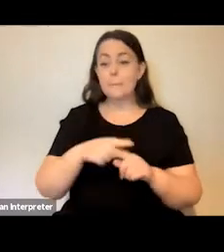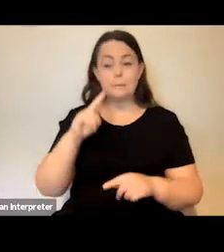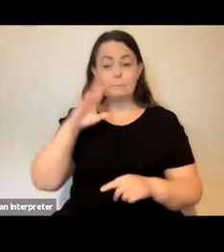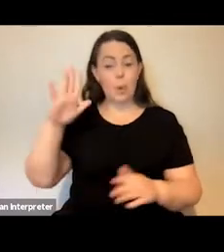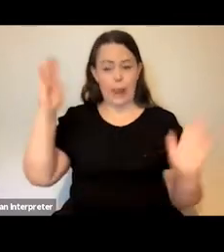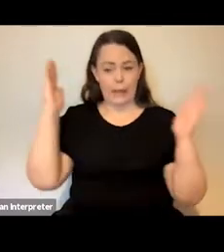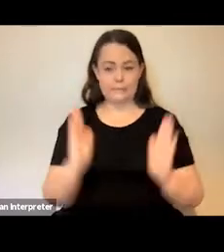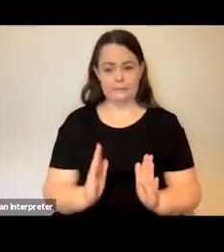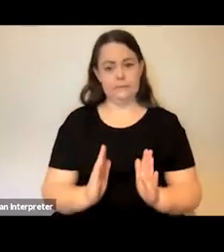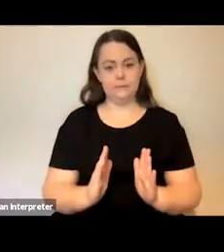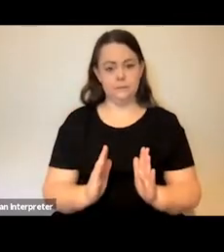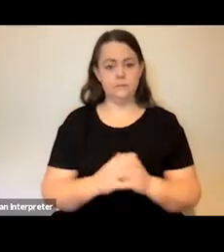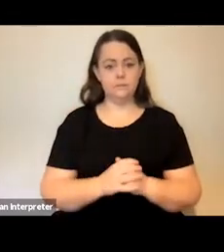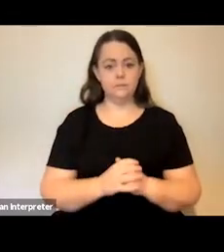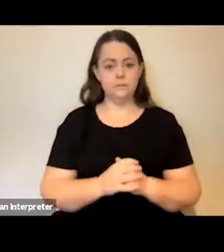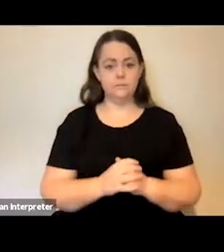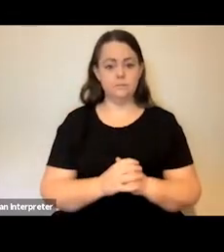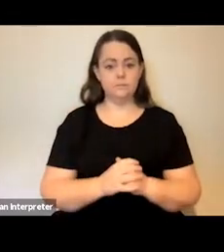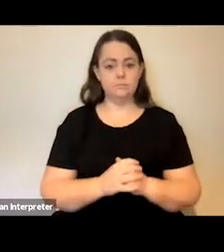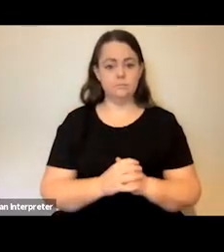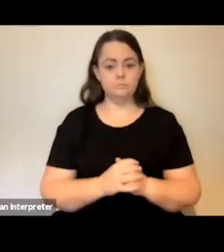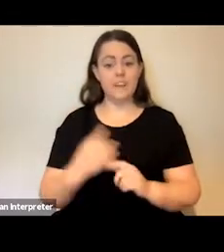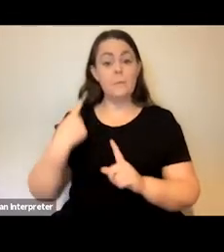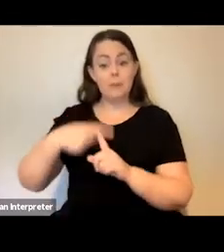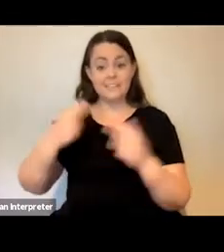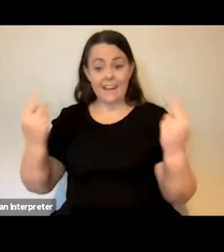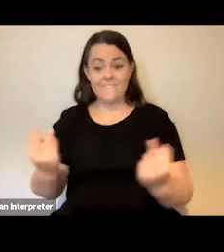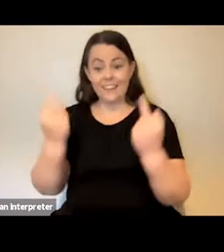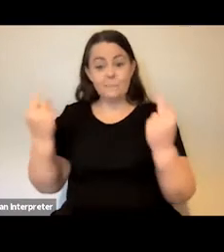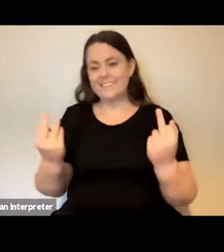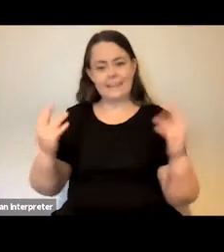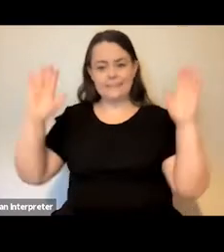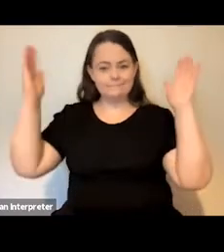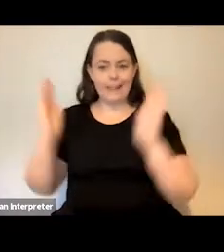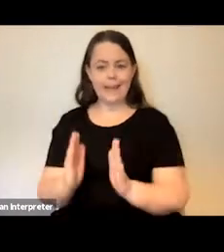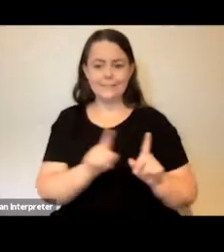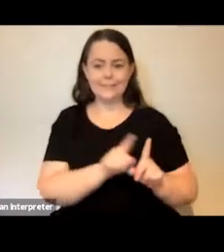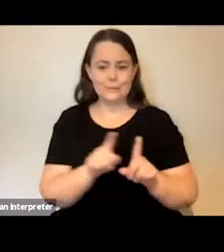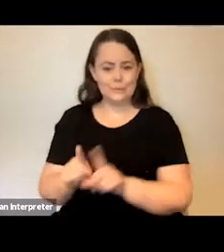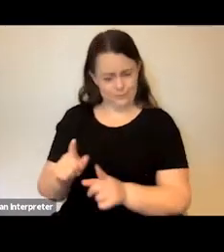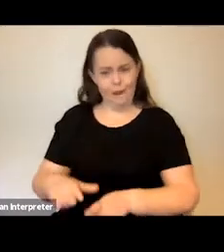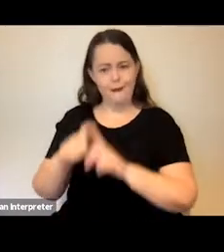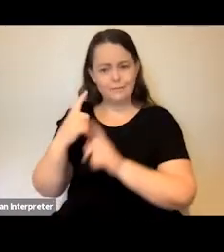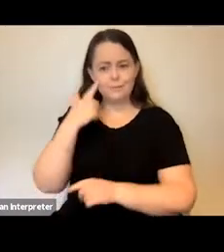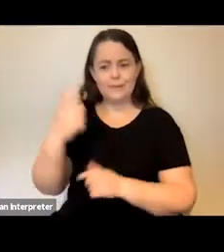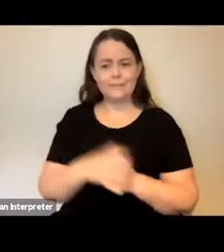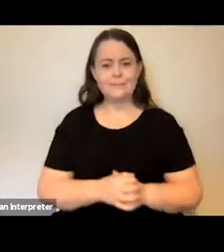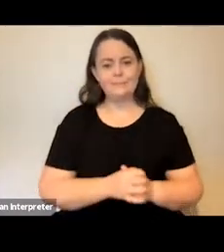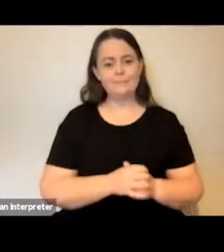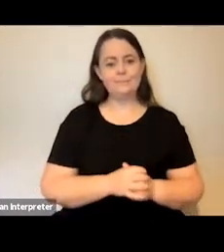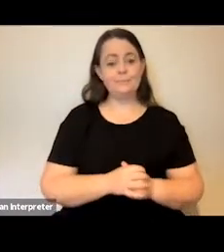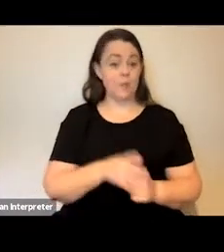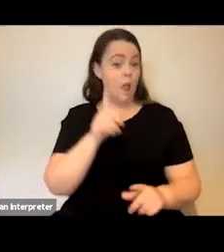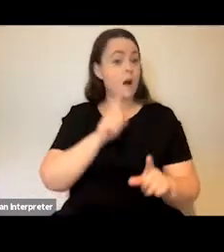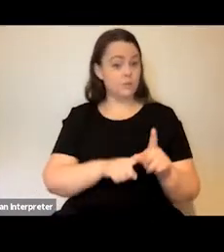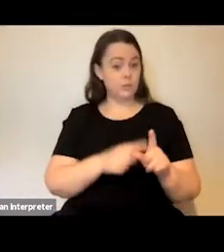And we also saw this reduction in availability, so fewer people reporting that it was easy or very easy to obtain. As you can see, last year it's kind